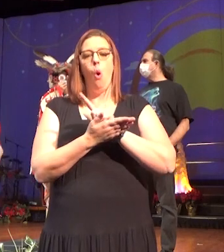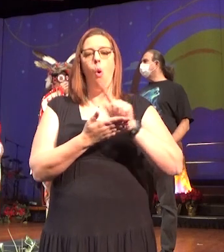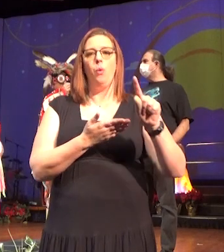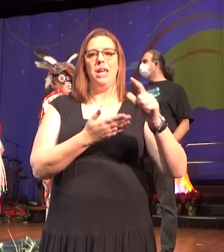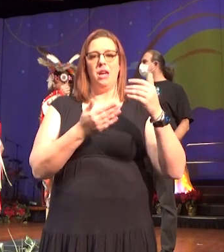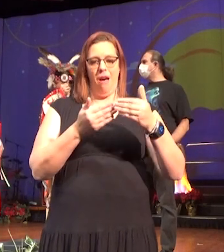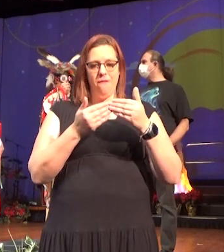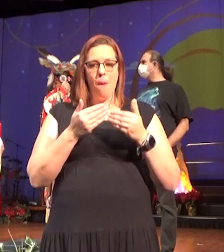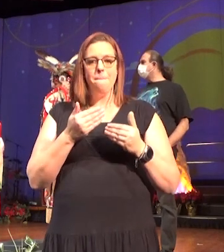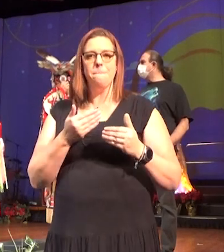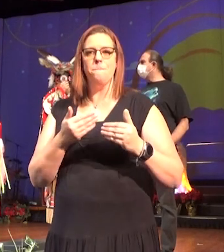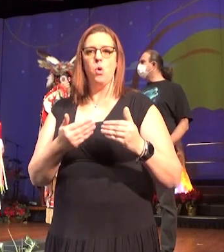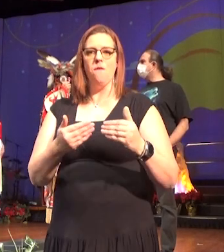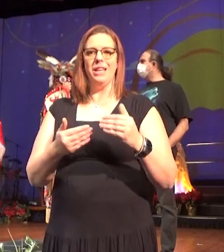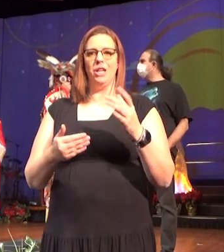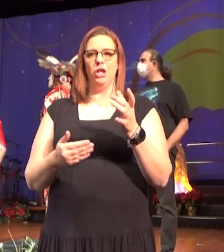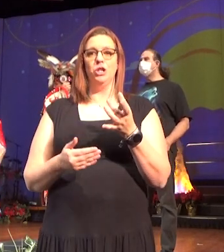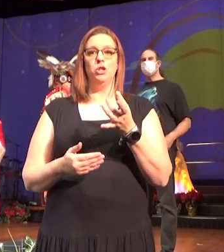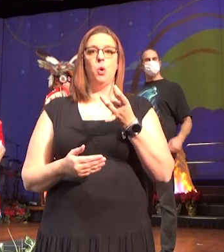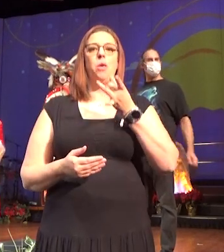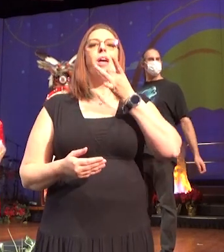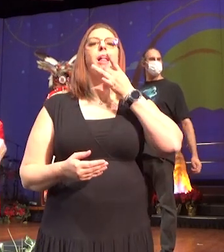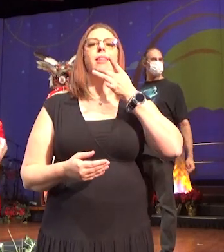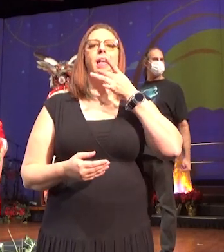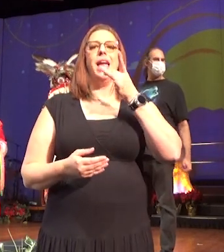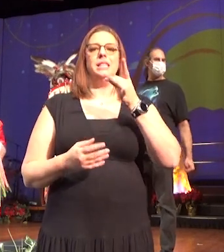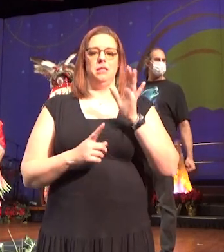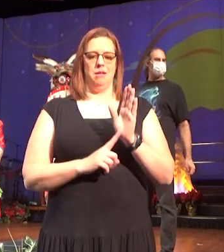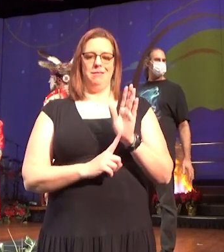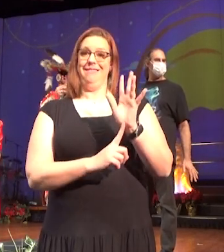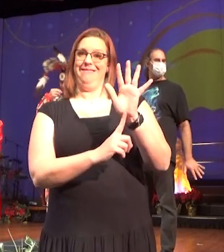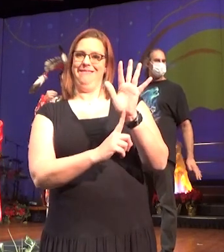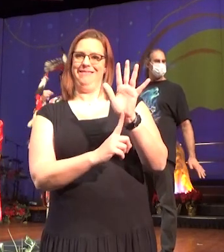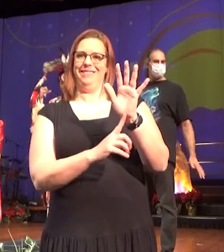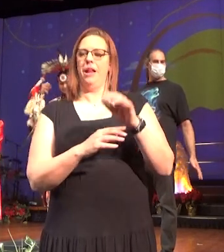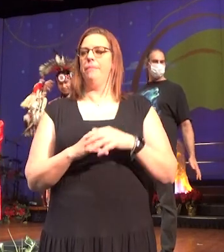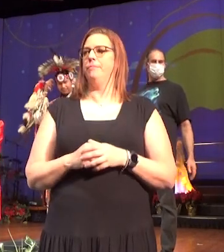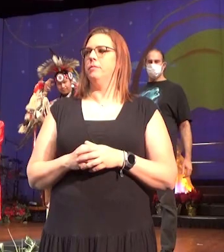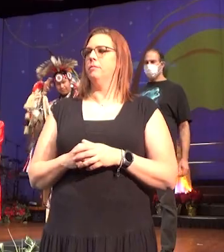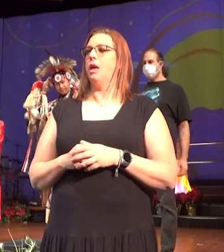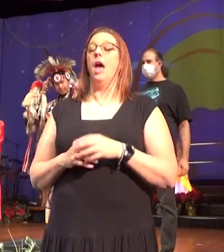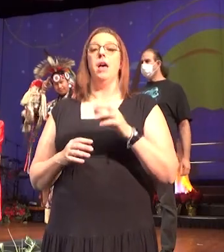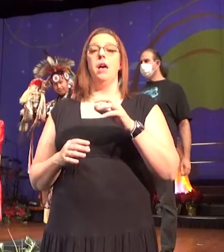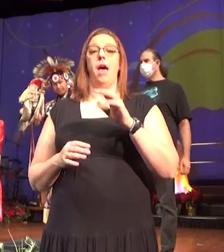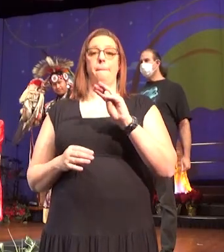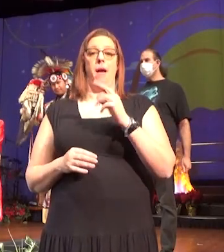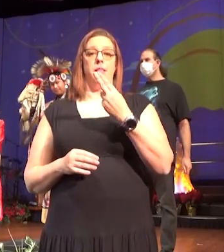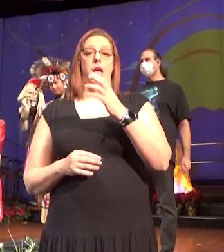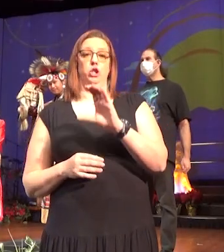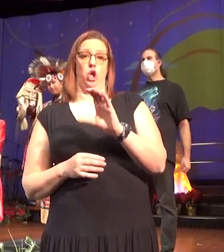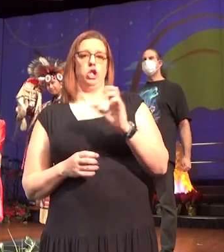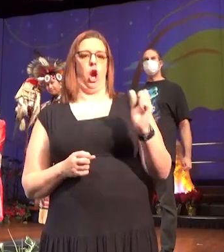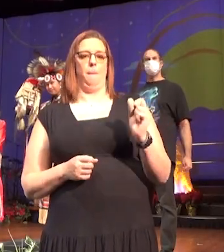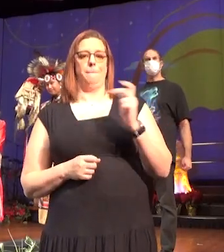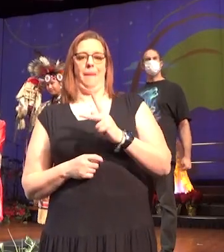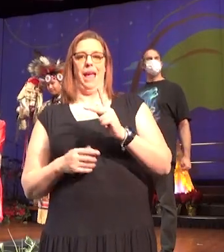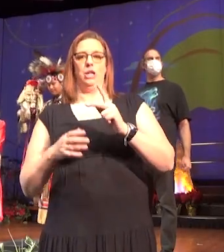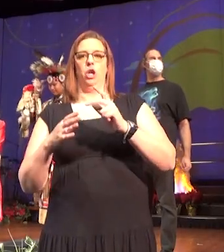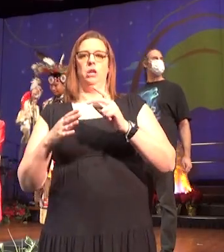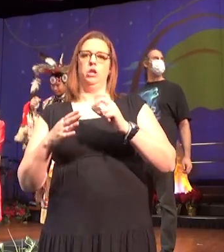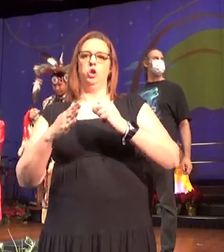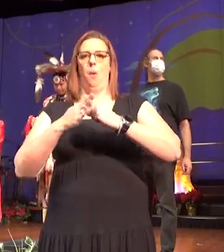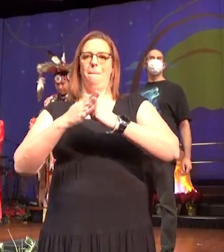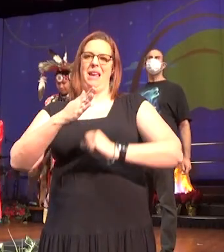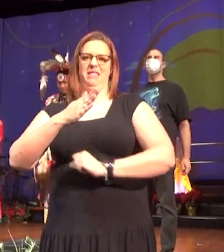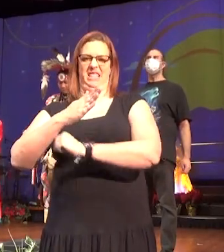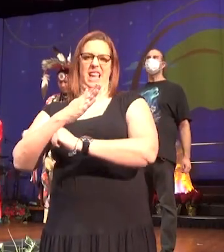the light, so be it one of those candlelight services. And also Mile High Back to Bases is going to be starting, so if you want to learn